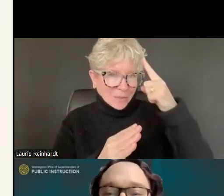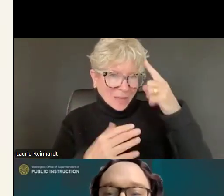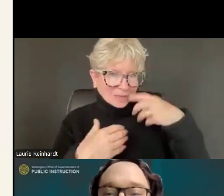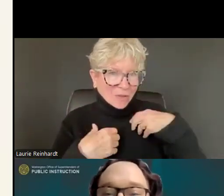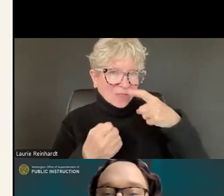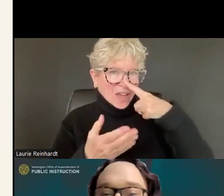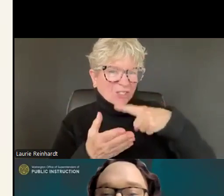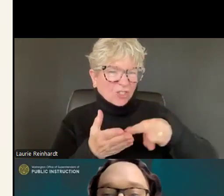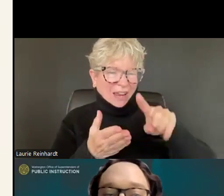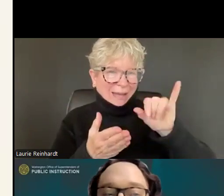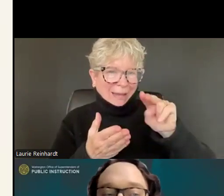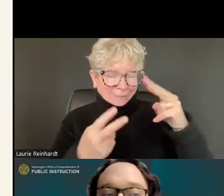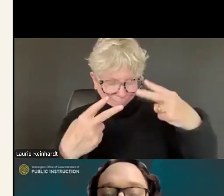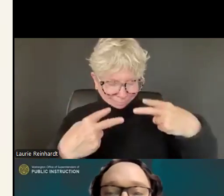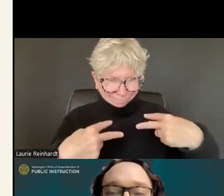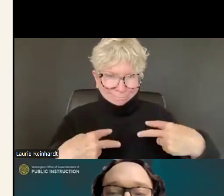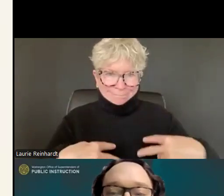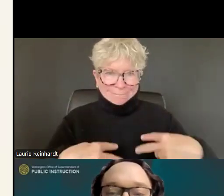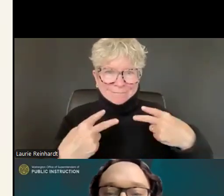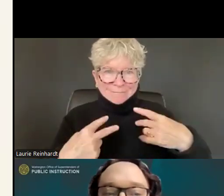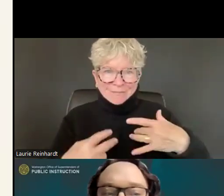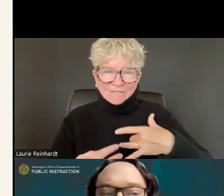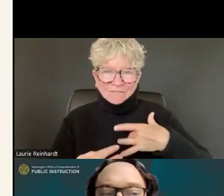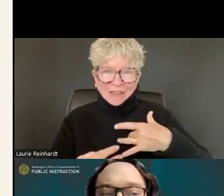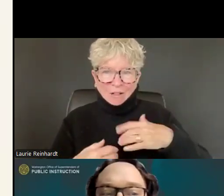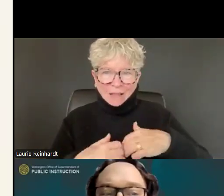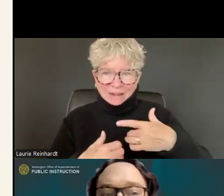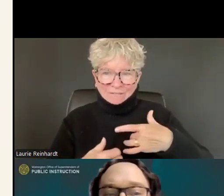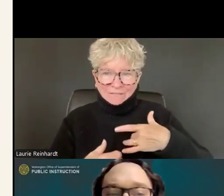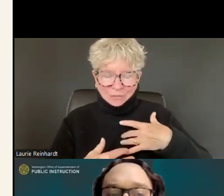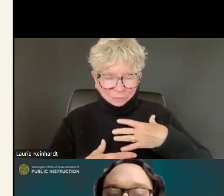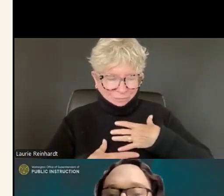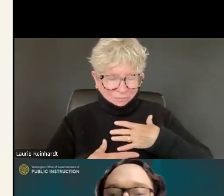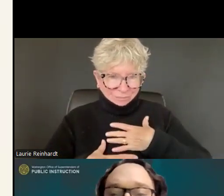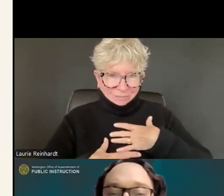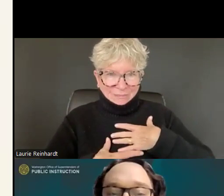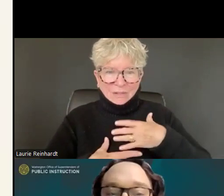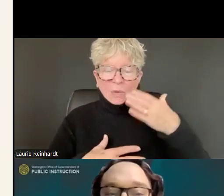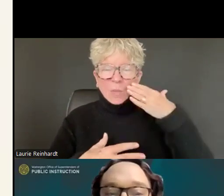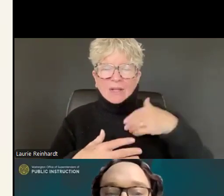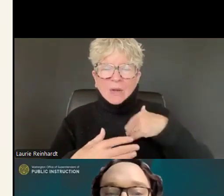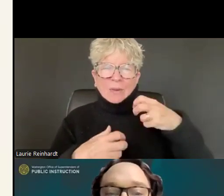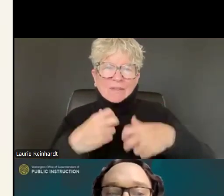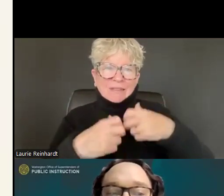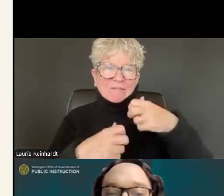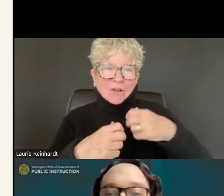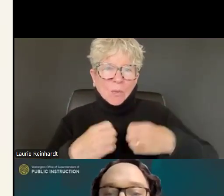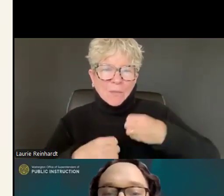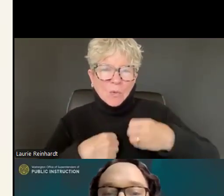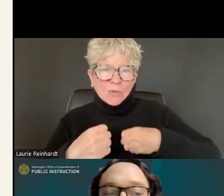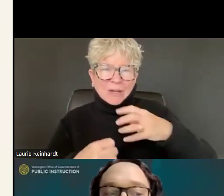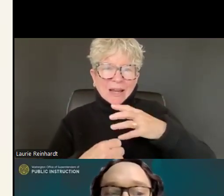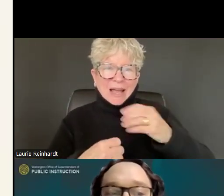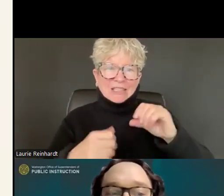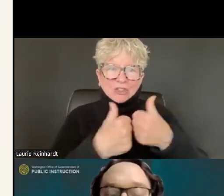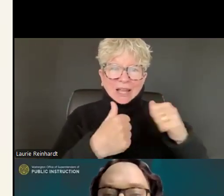Let's check in with ourselves, see how we're feeling, pretty much despite the difficult emotions and challenges we are facing in our communities